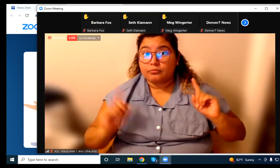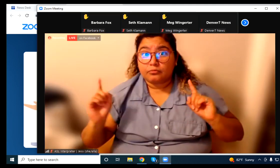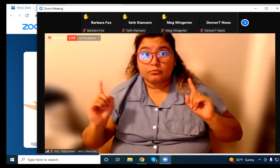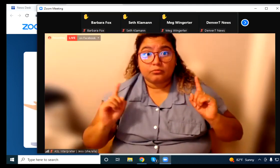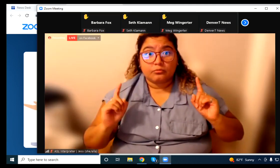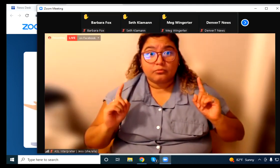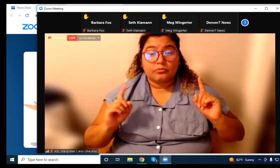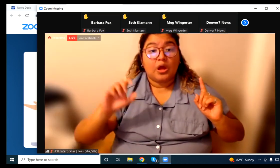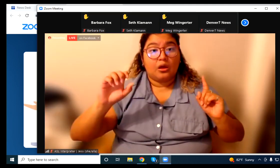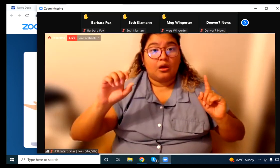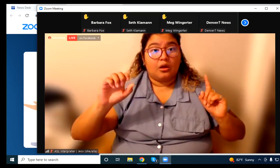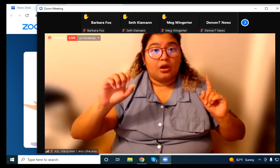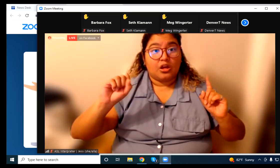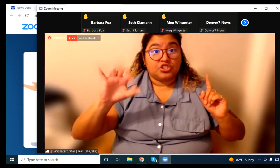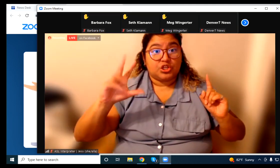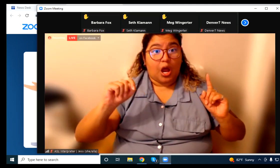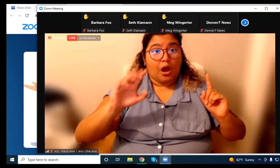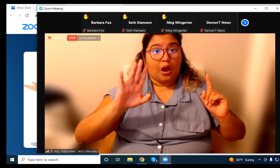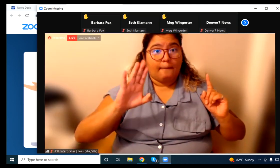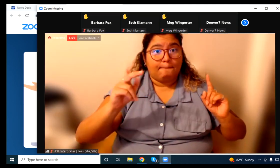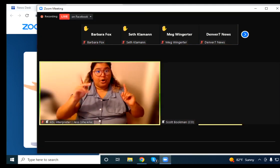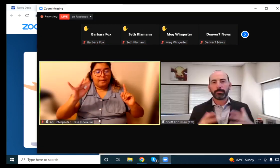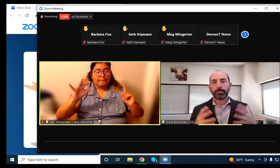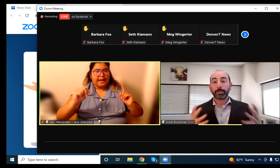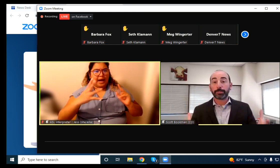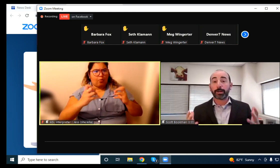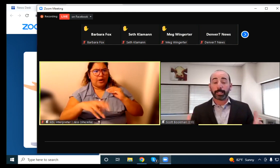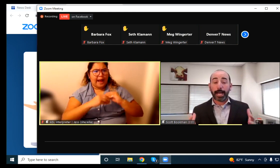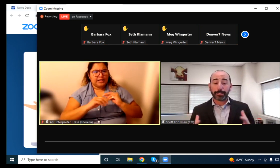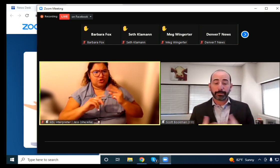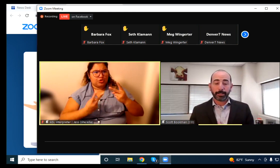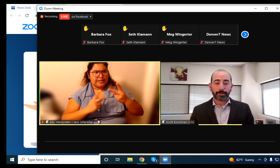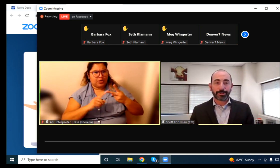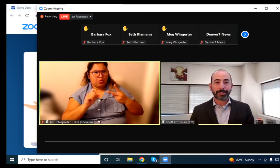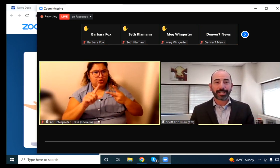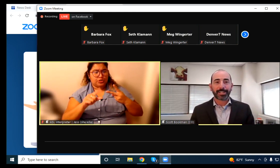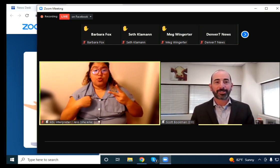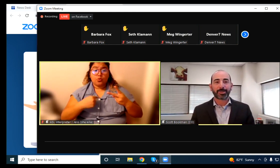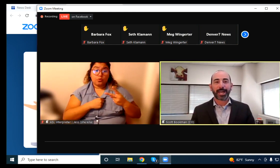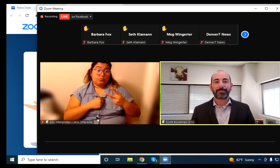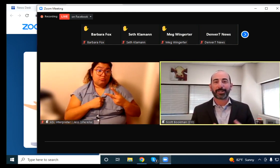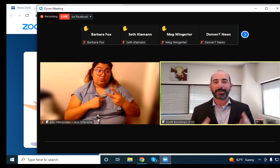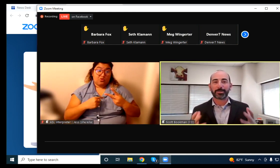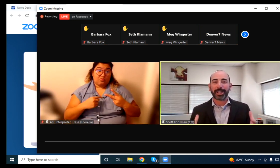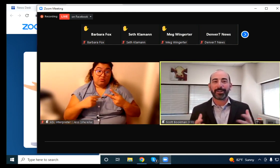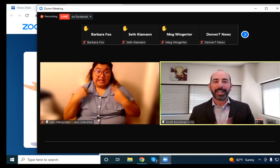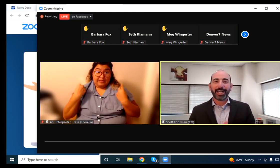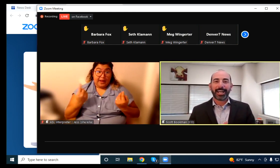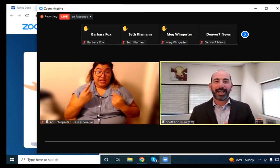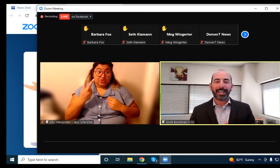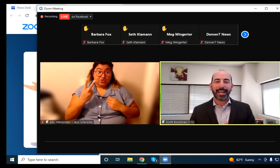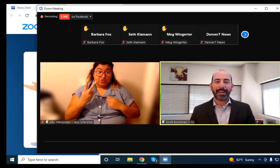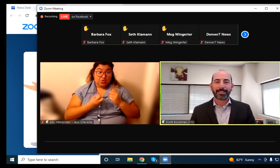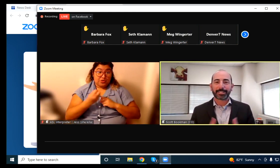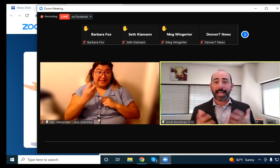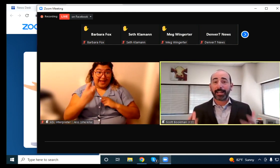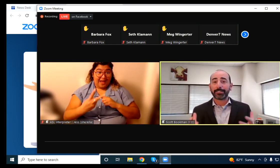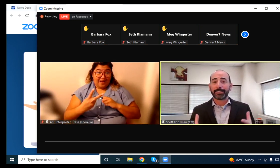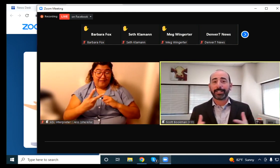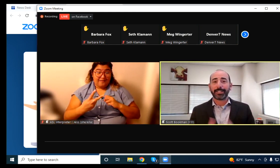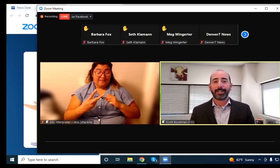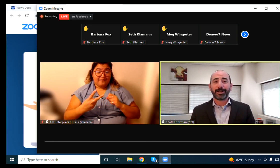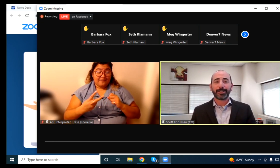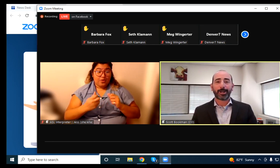sorry, Brian, let me jump in on the second question there. We've learned a lot over the last 2.5 years about how to